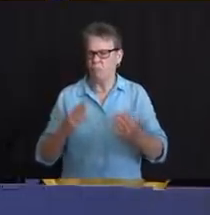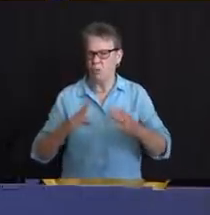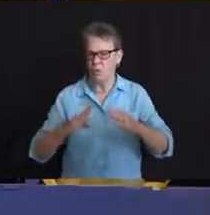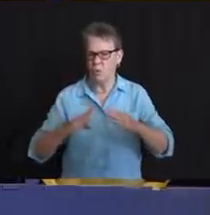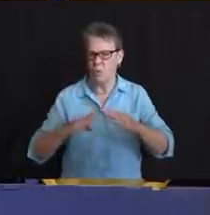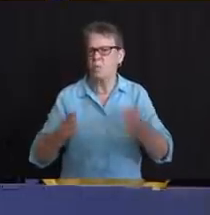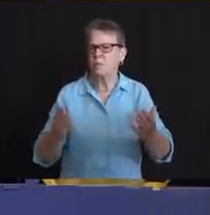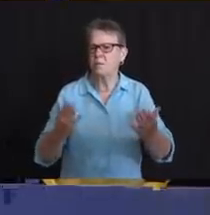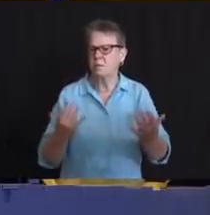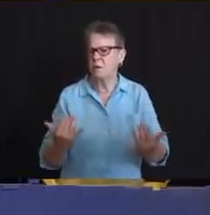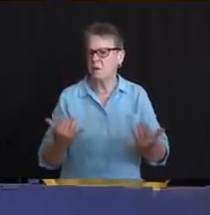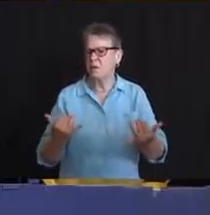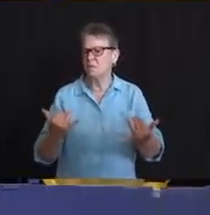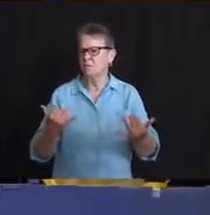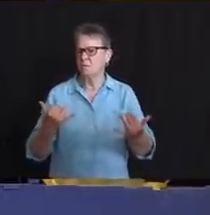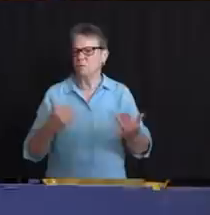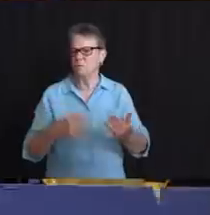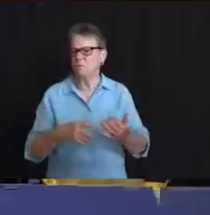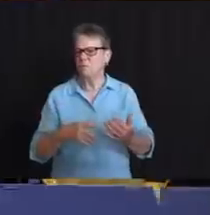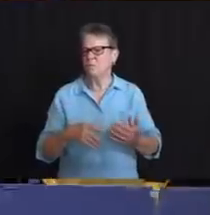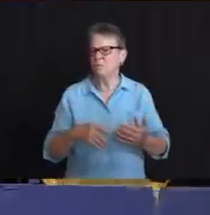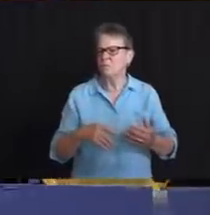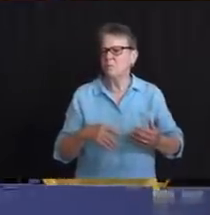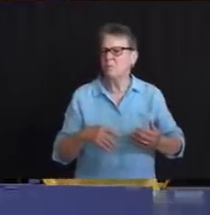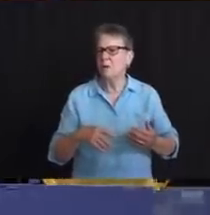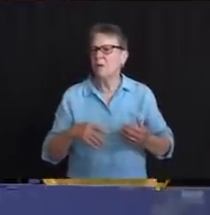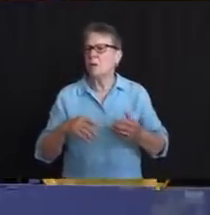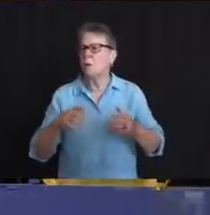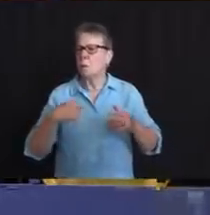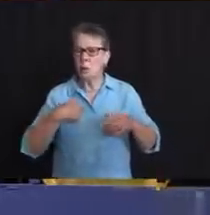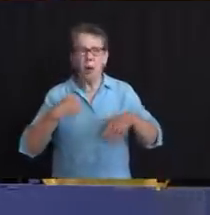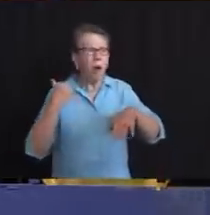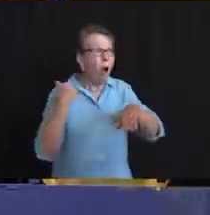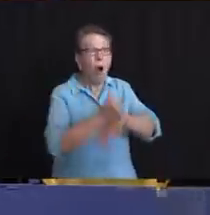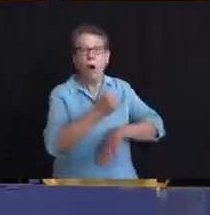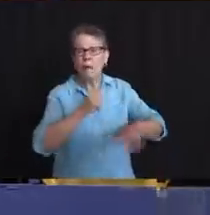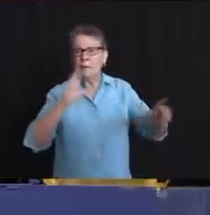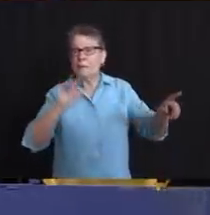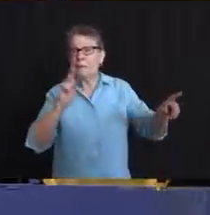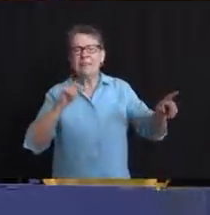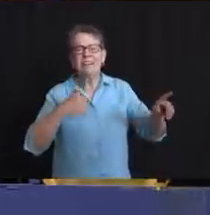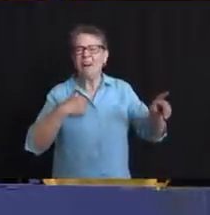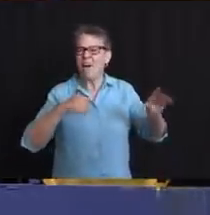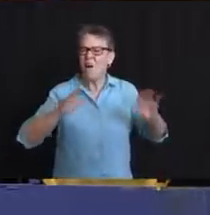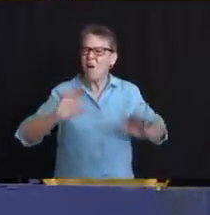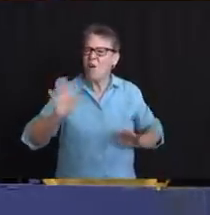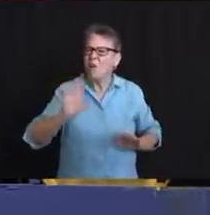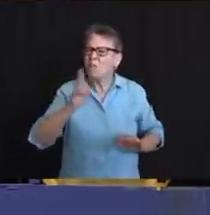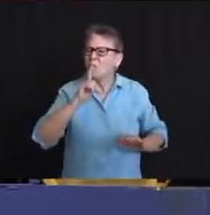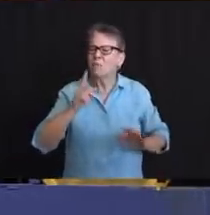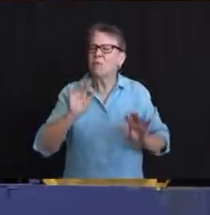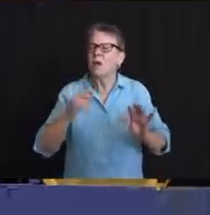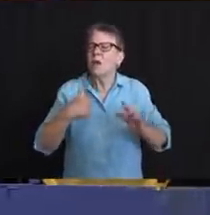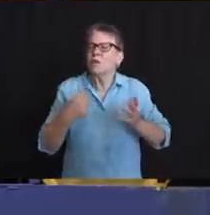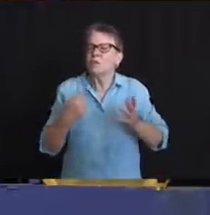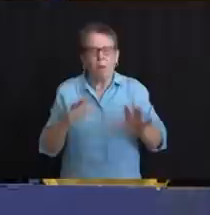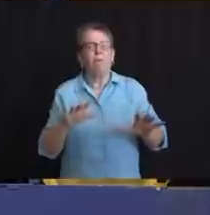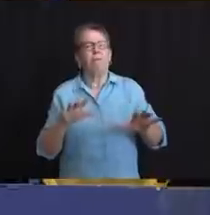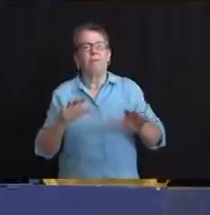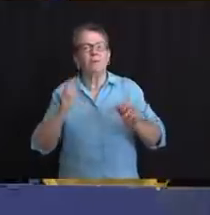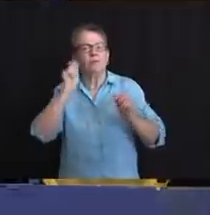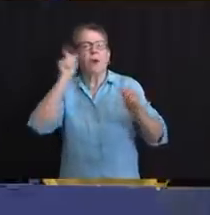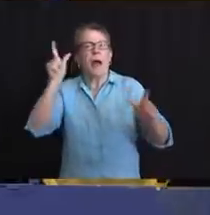I'm not blaming the CDC. It just, first of all, caught us by surprise. We were not alone. I think it caught everybody by surprise.